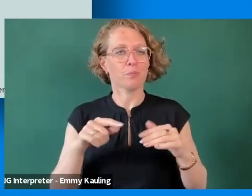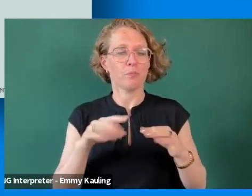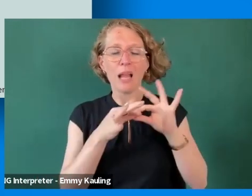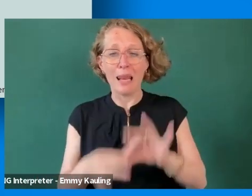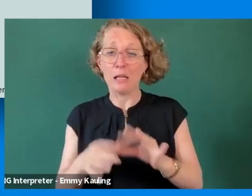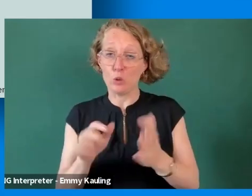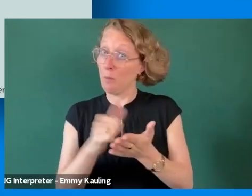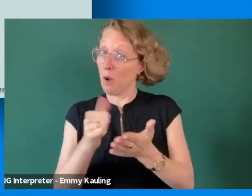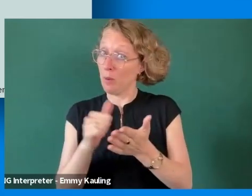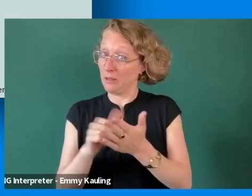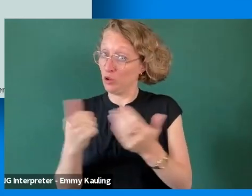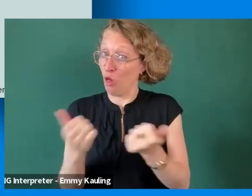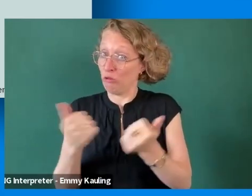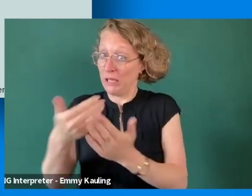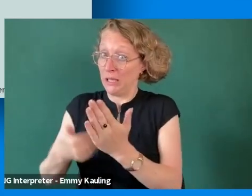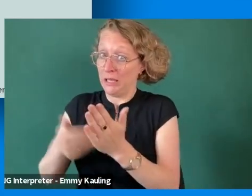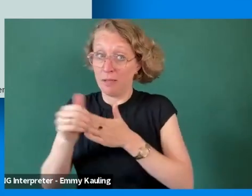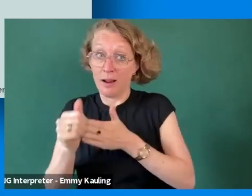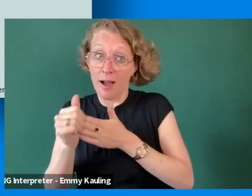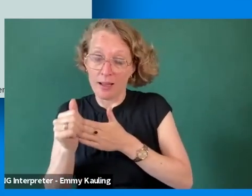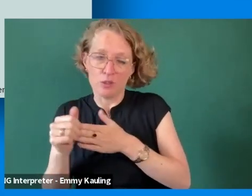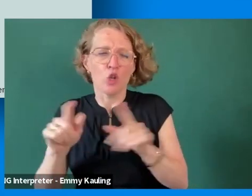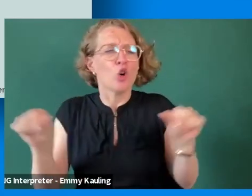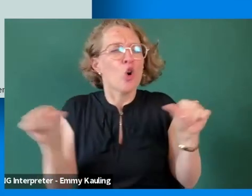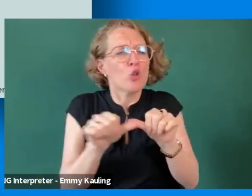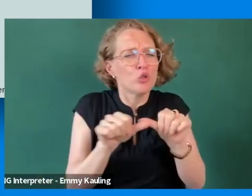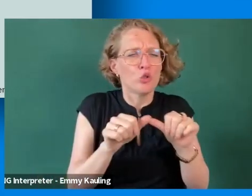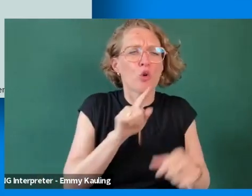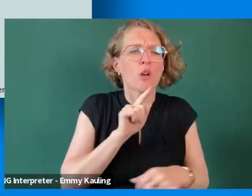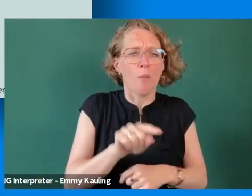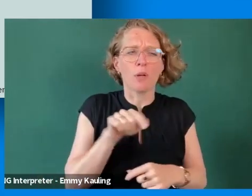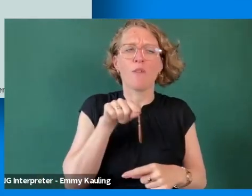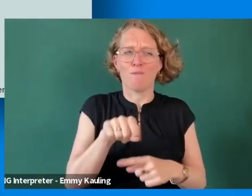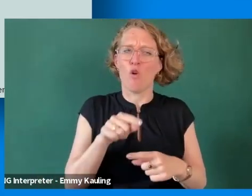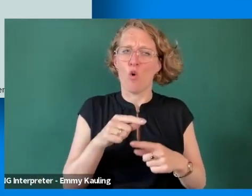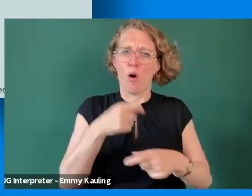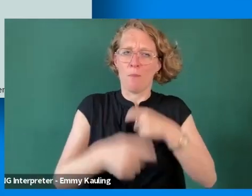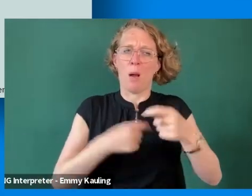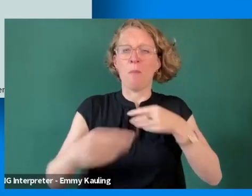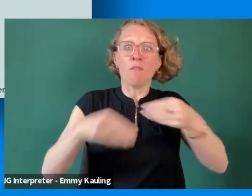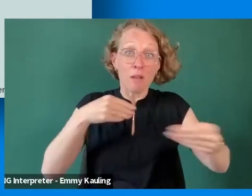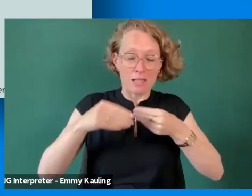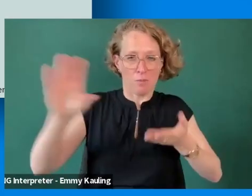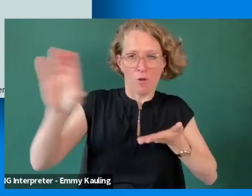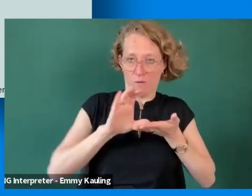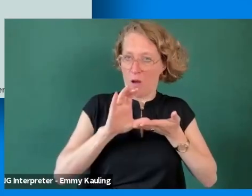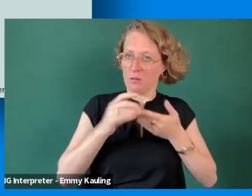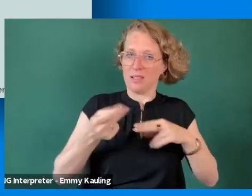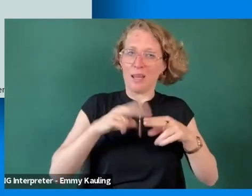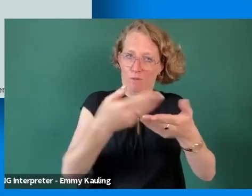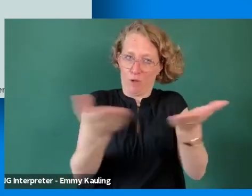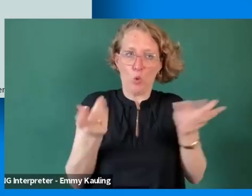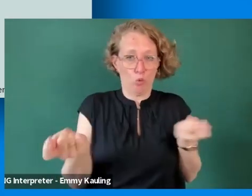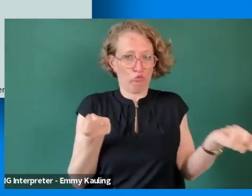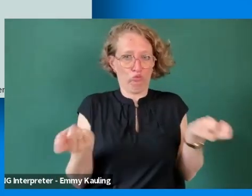guide, it's just a short comment on our good practice guide for running flexible funds. So here we will